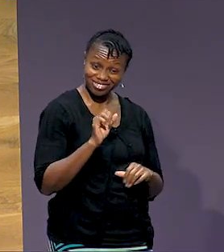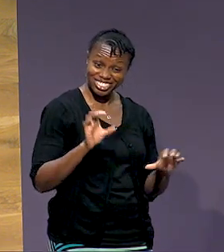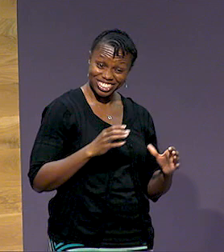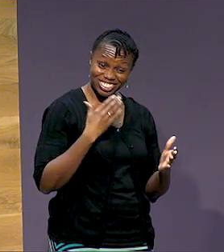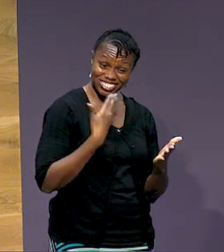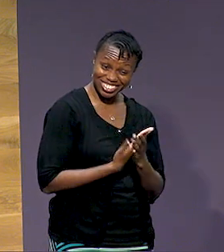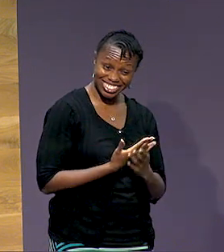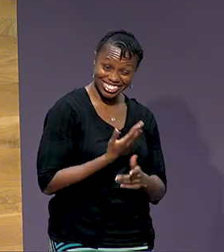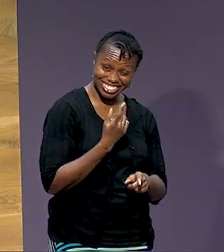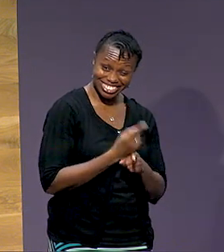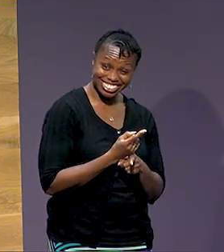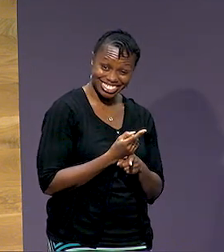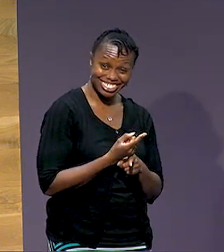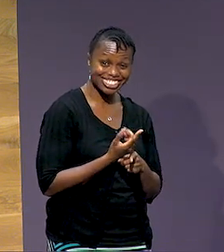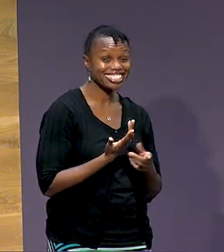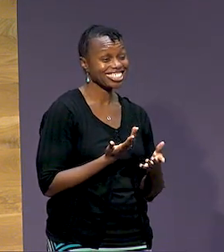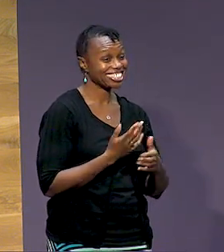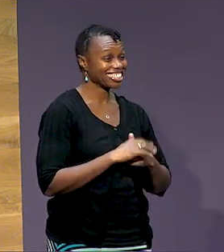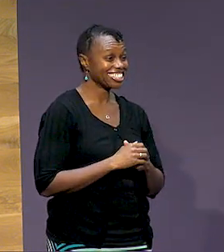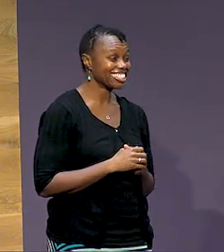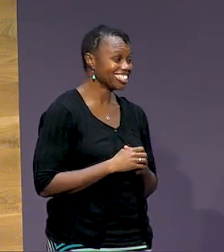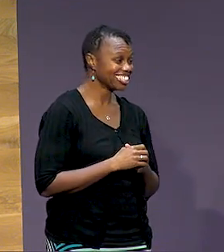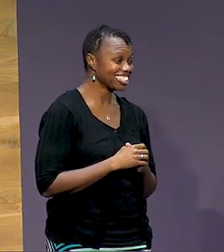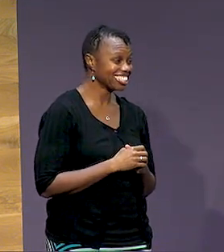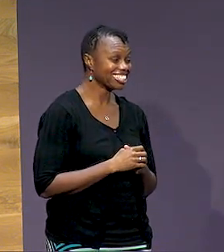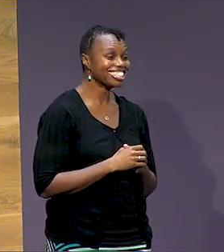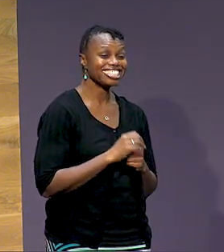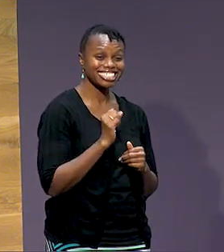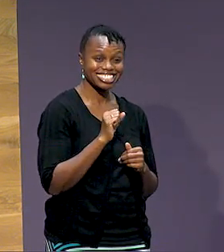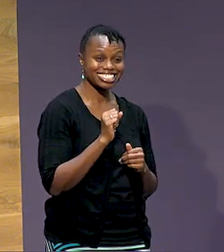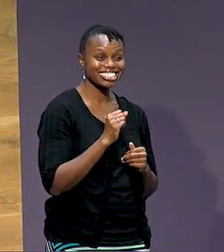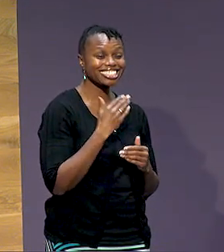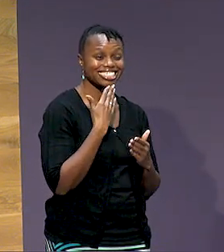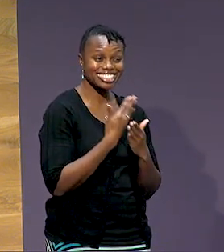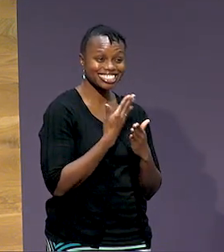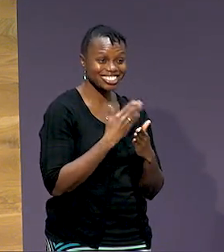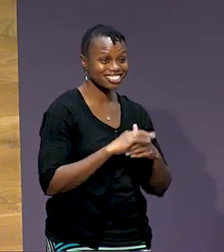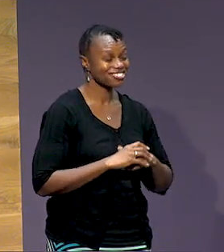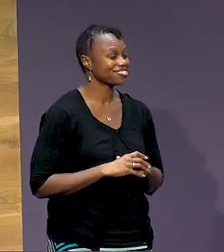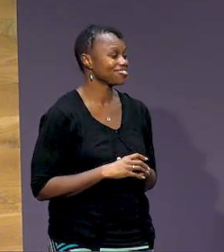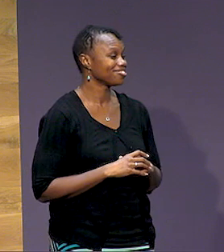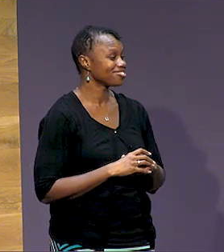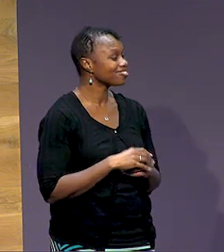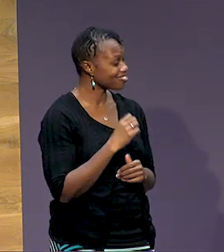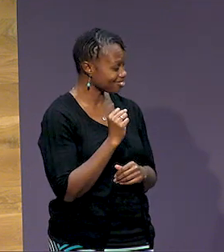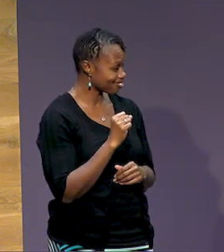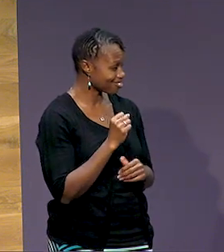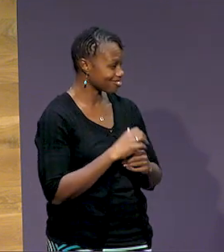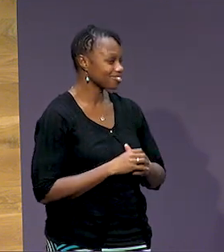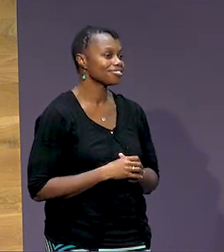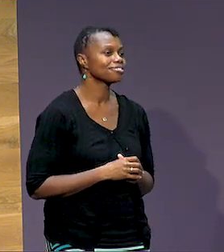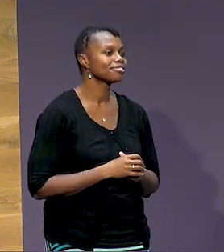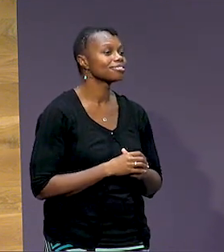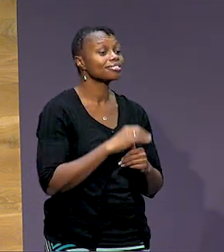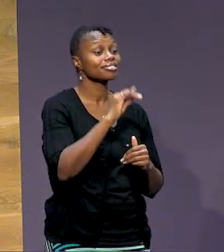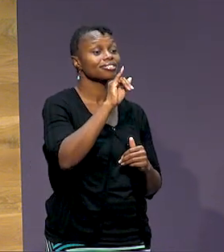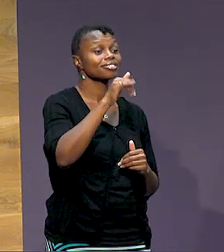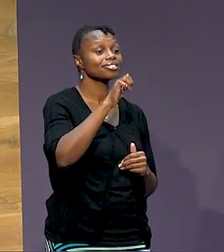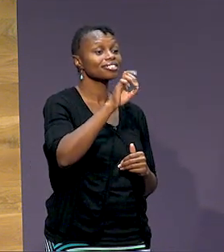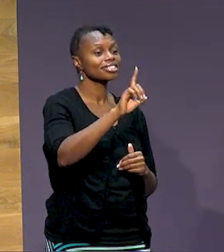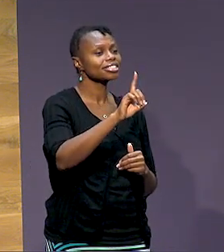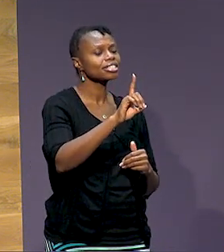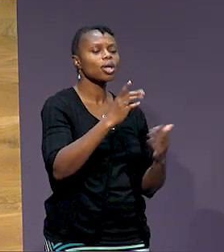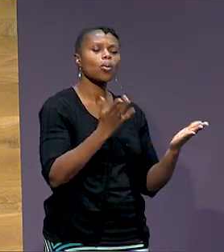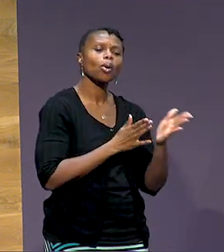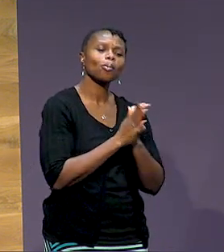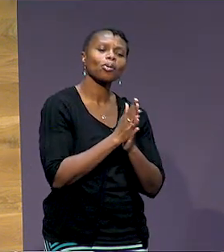I mean, they won a lot of awards from the Evangelical Press Association. Okay, thank you. Very kind of them. Thank you. Jed, what